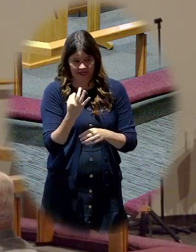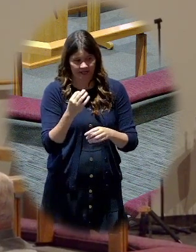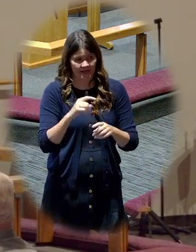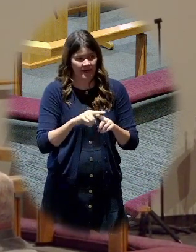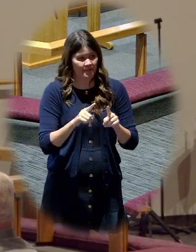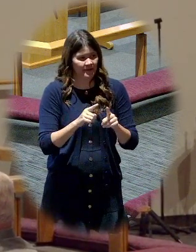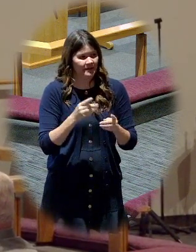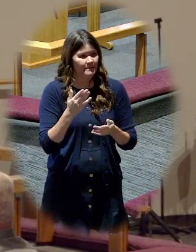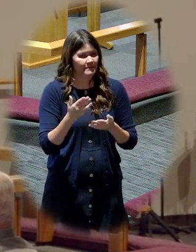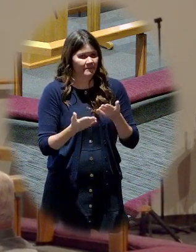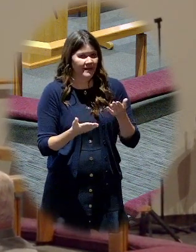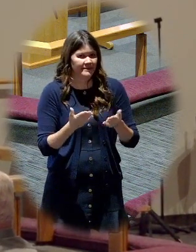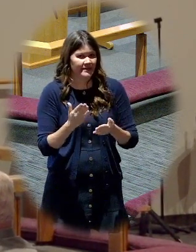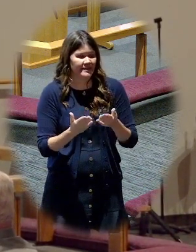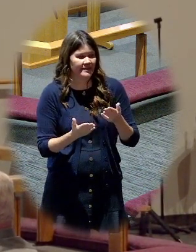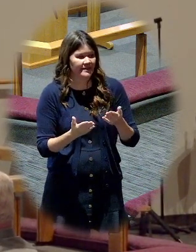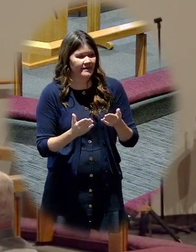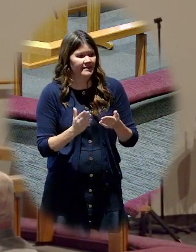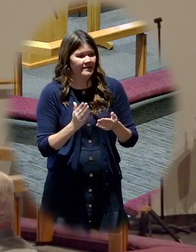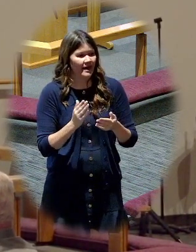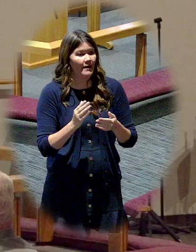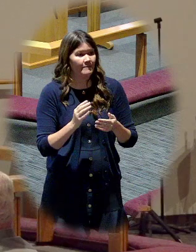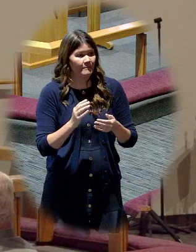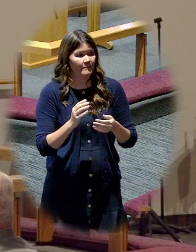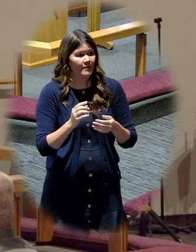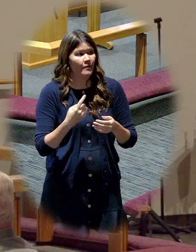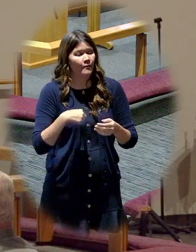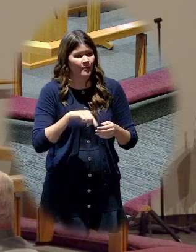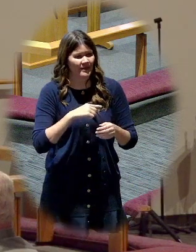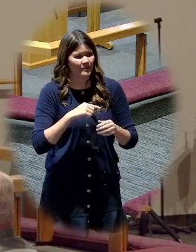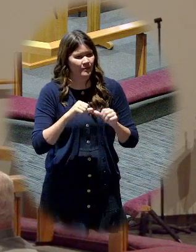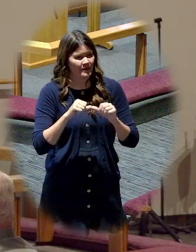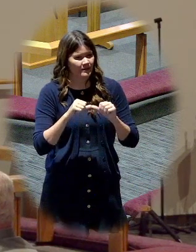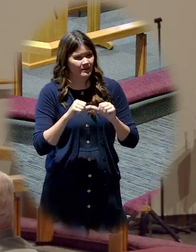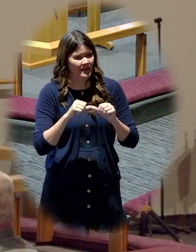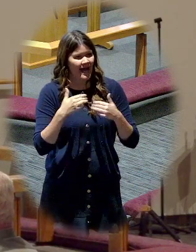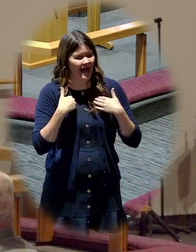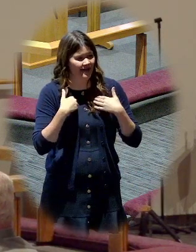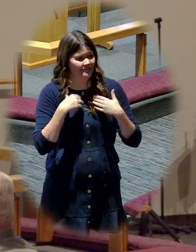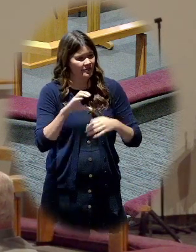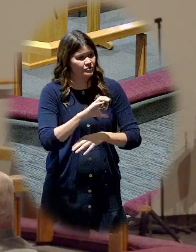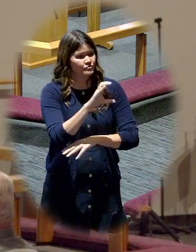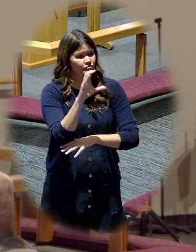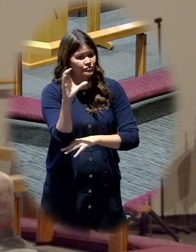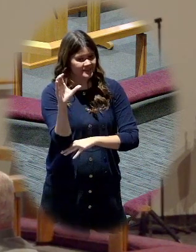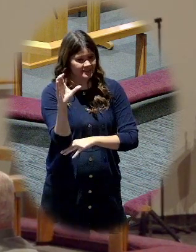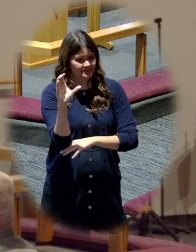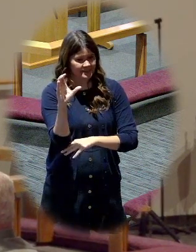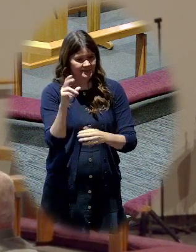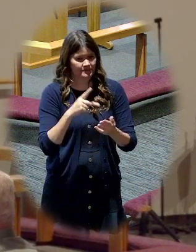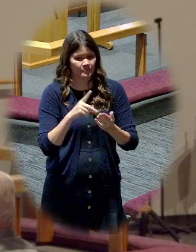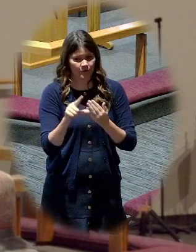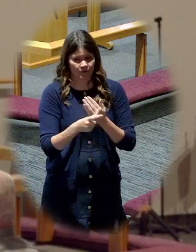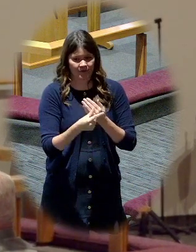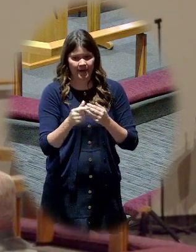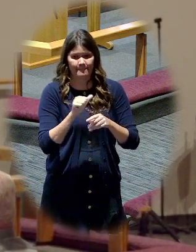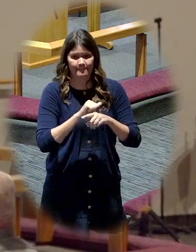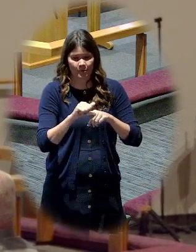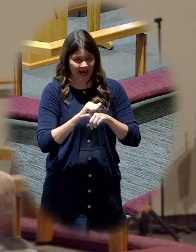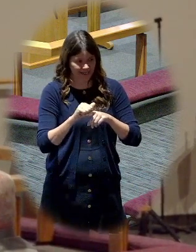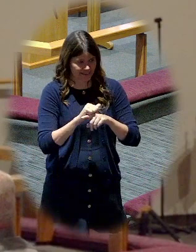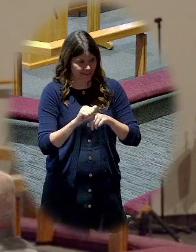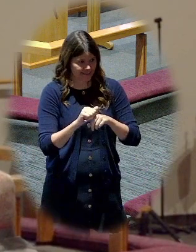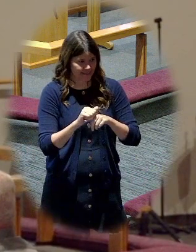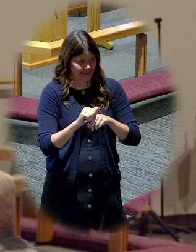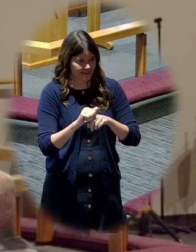reschedule the Christmas program practice in its stead. And we're still looking for that date as well.